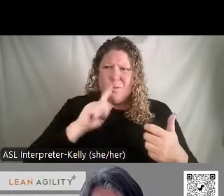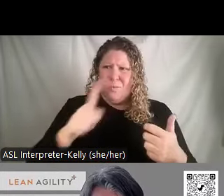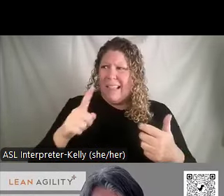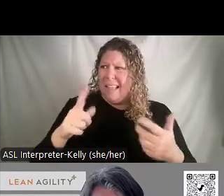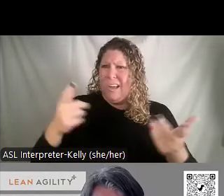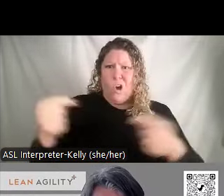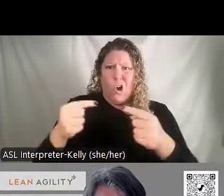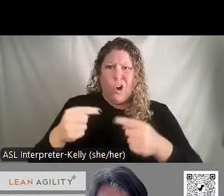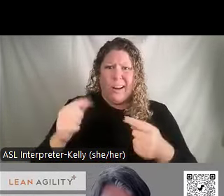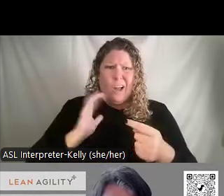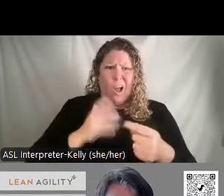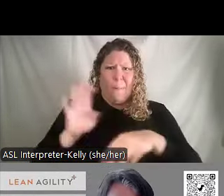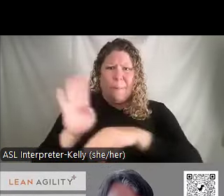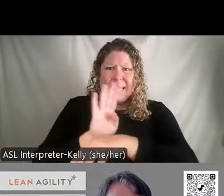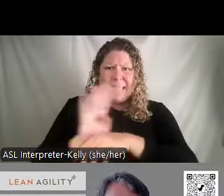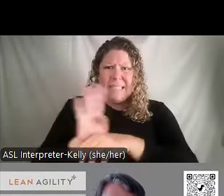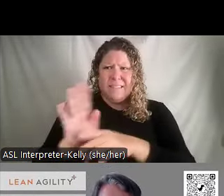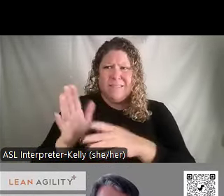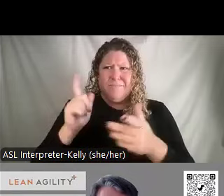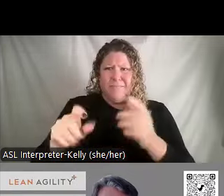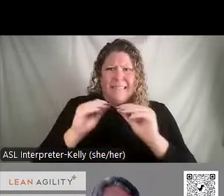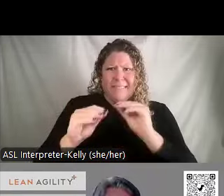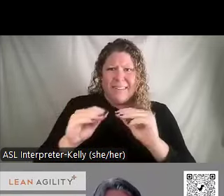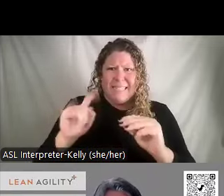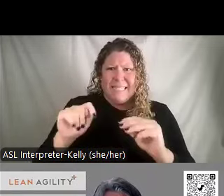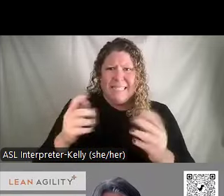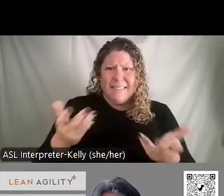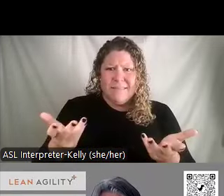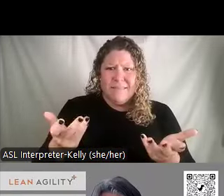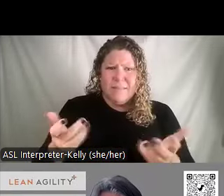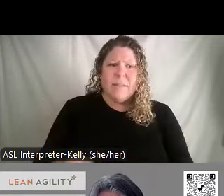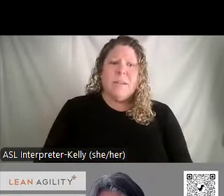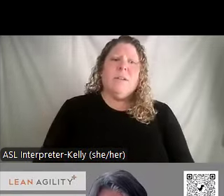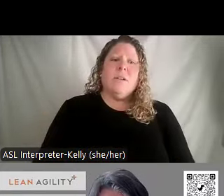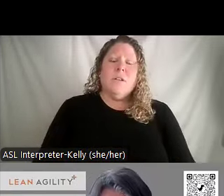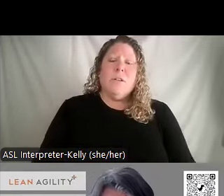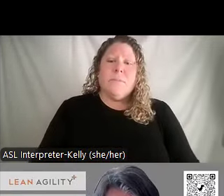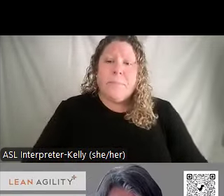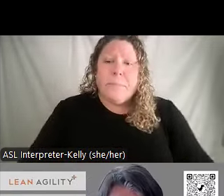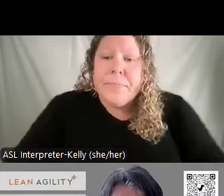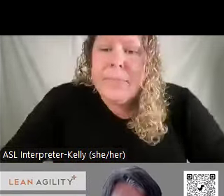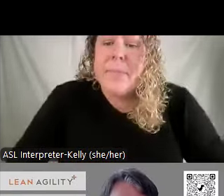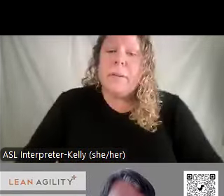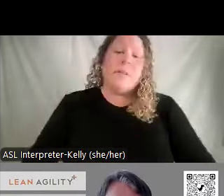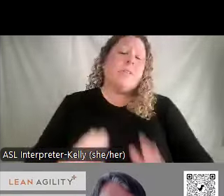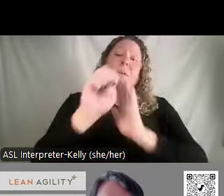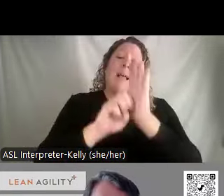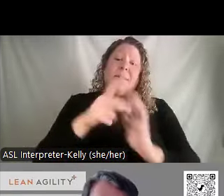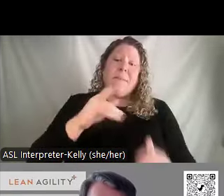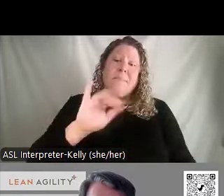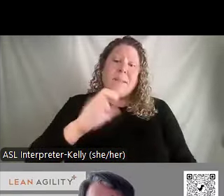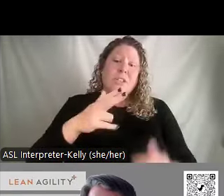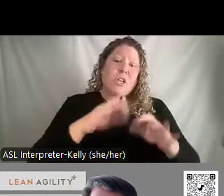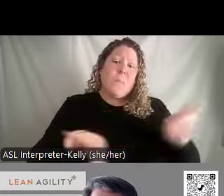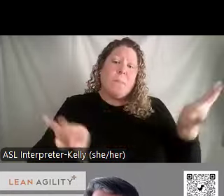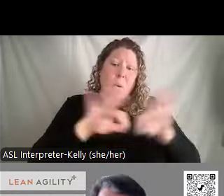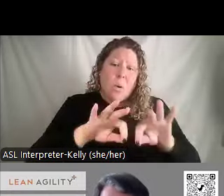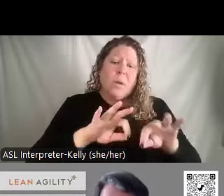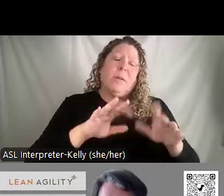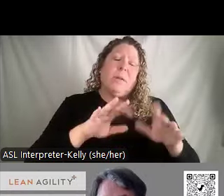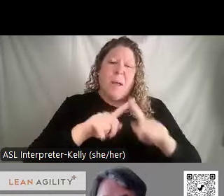this. Let's fix this. All right. So elevator pitch, it is important, although it's not the only thing. Now, something else that